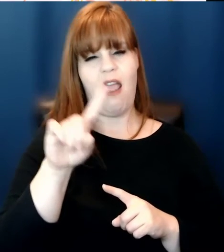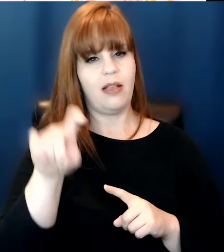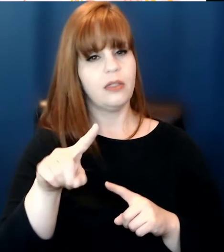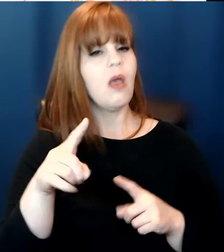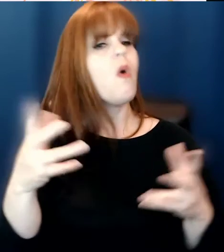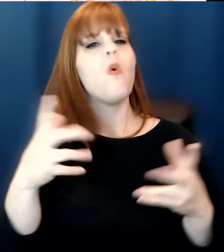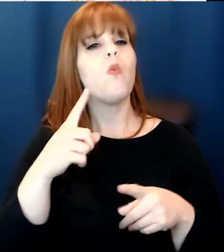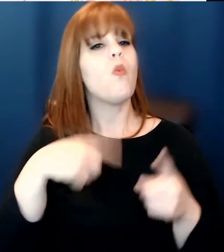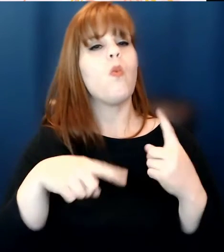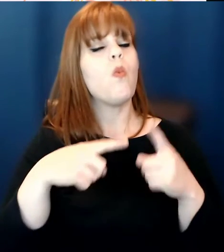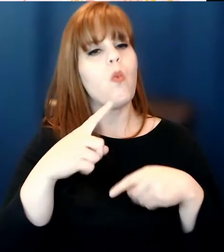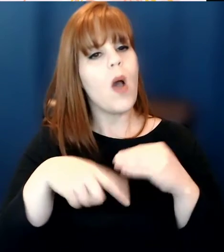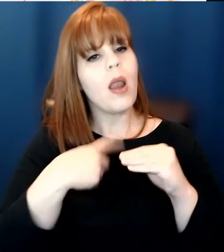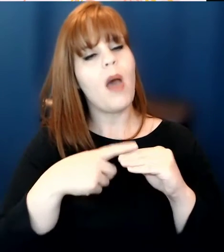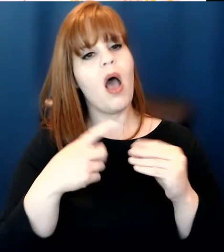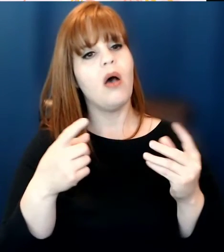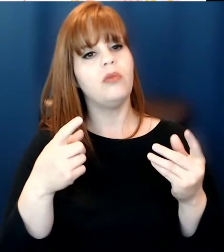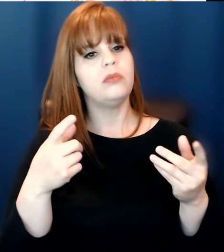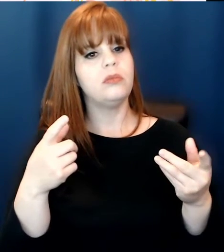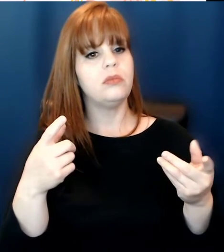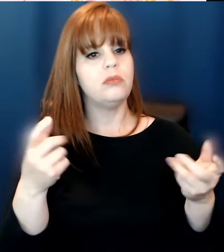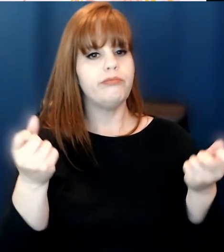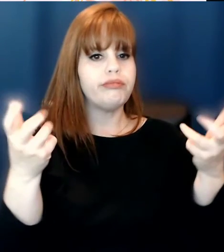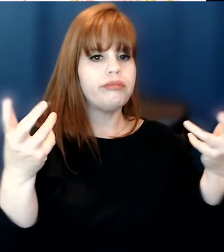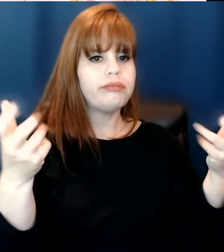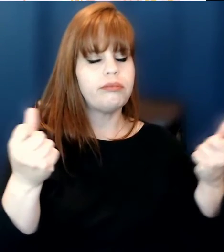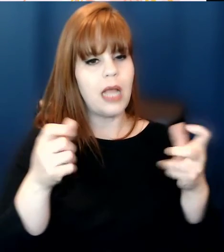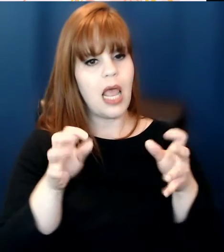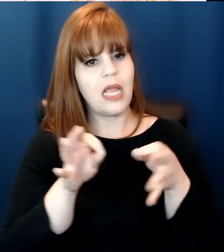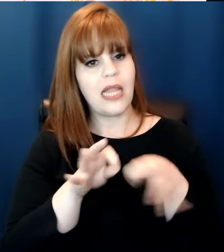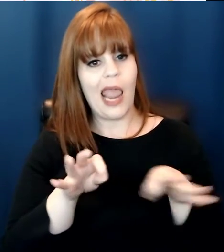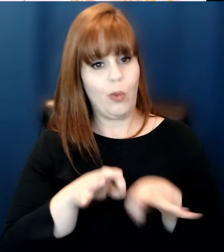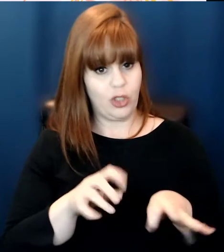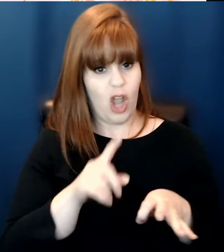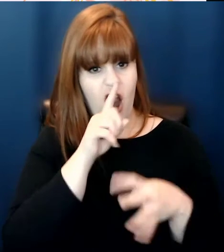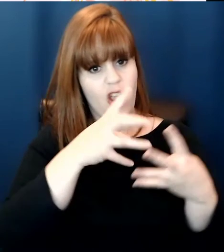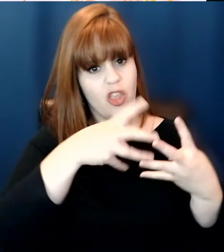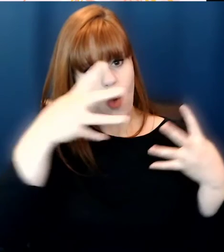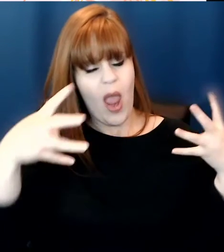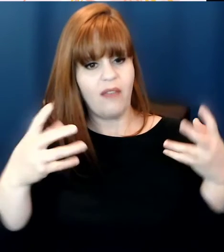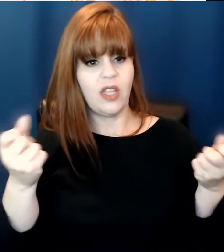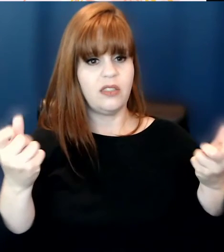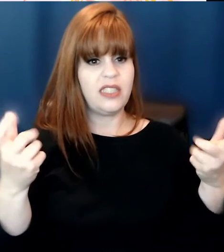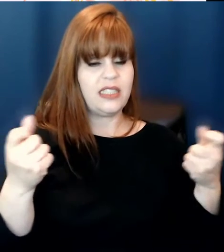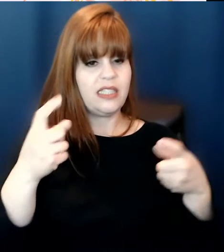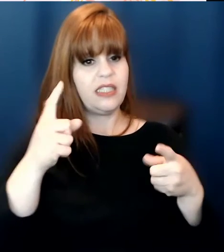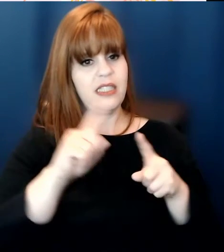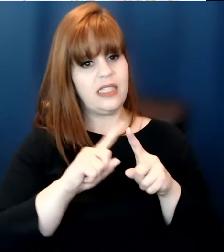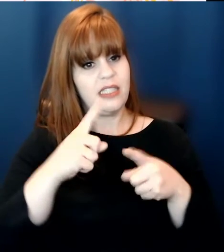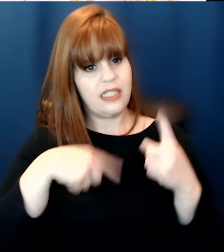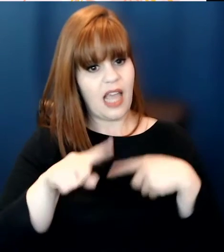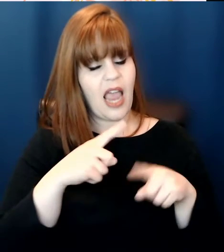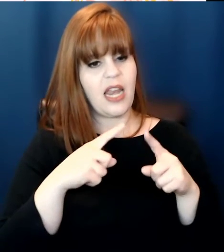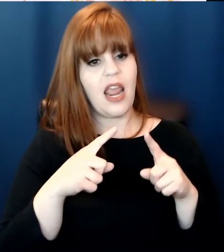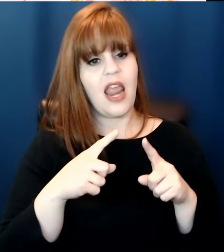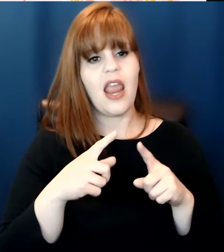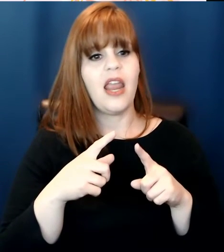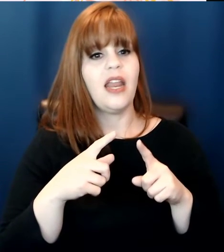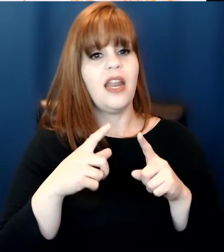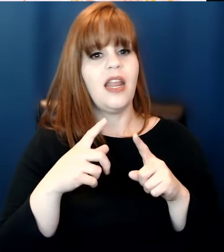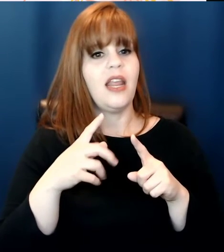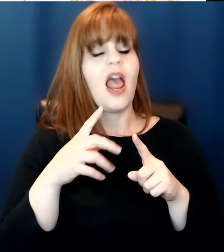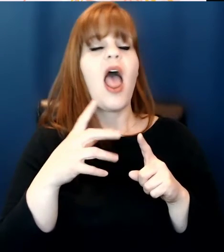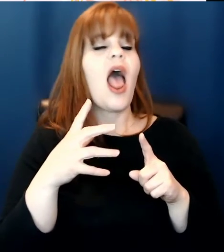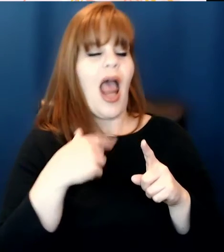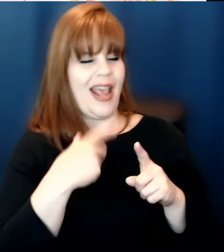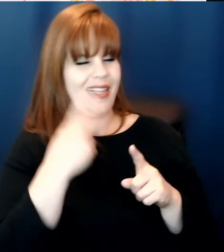asking, what about sign languages? And are the waves different for signing than speaking? And I see a note from one of our admins saying, don't